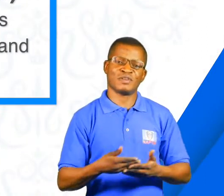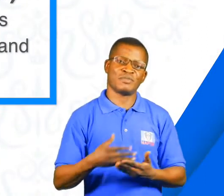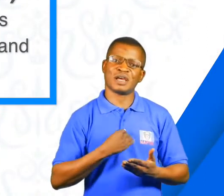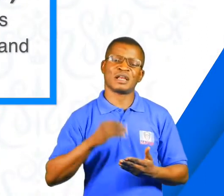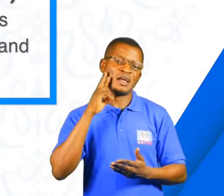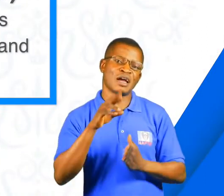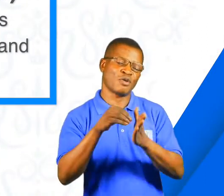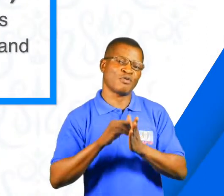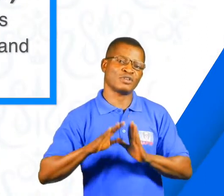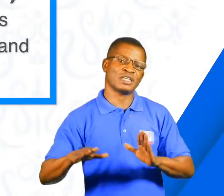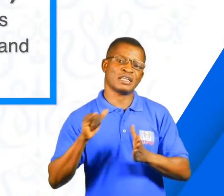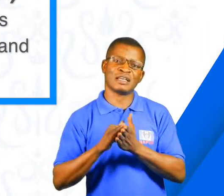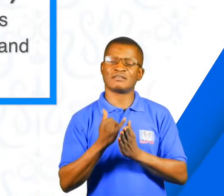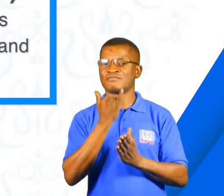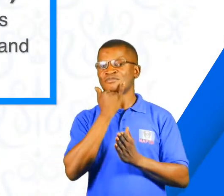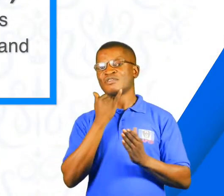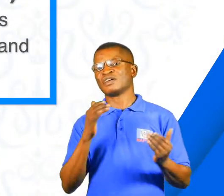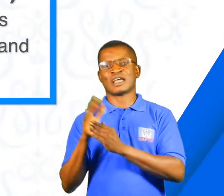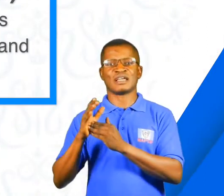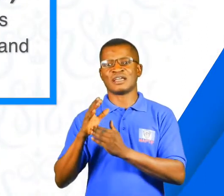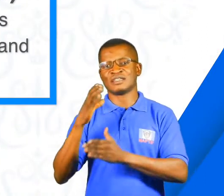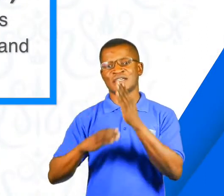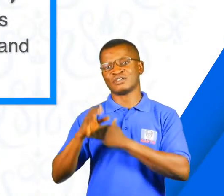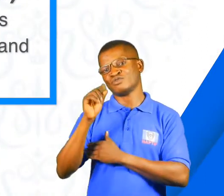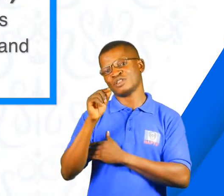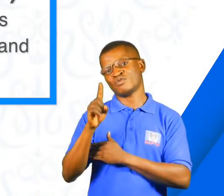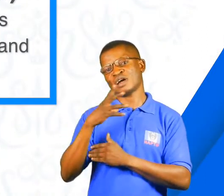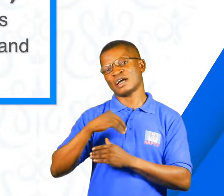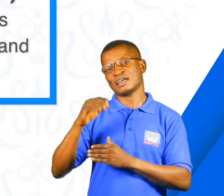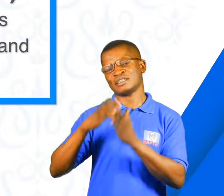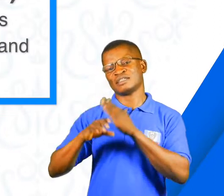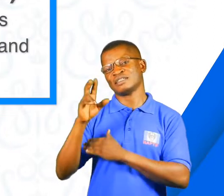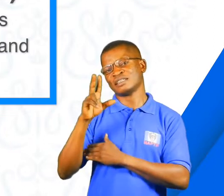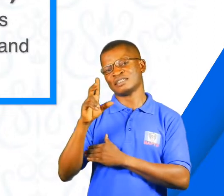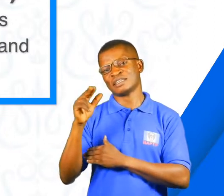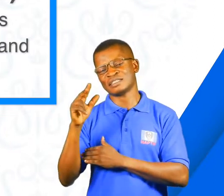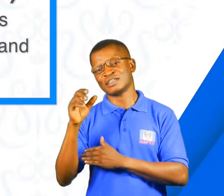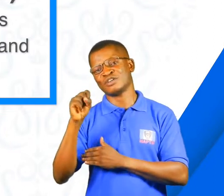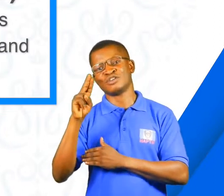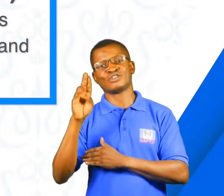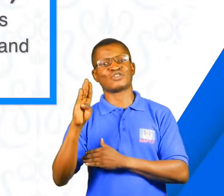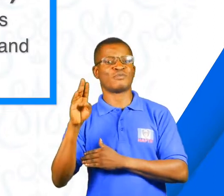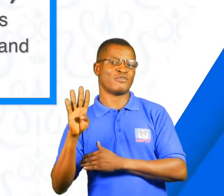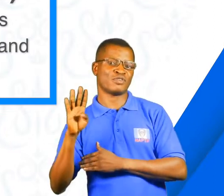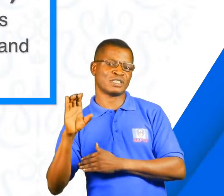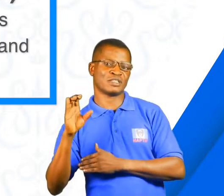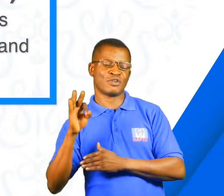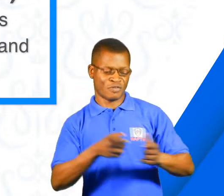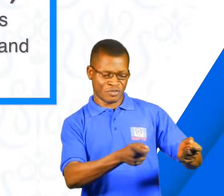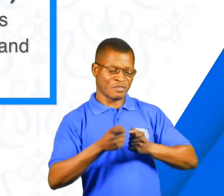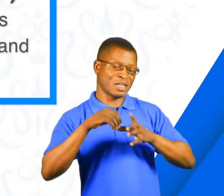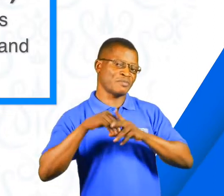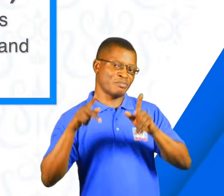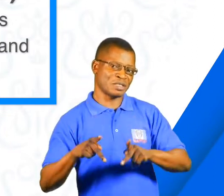her own child, which runs contrary to the provisions of Section 21 and Section 13, subsection 4C